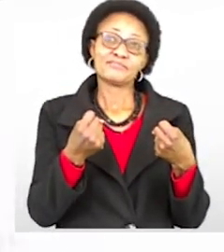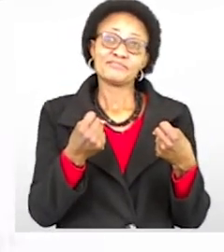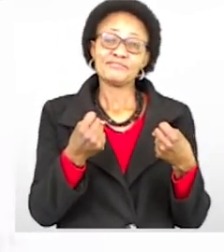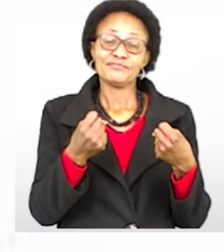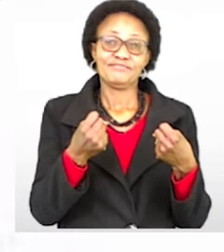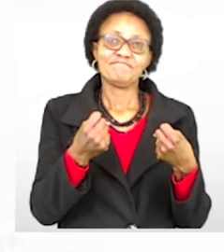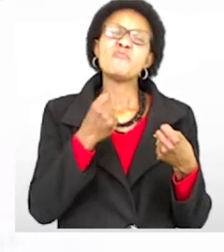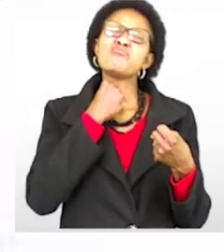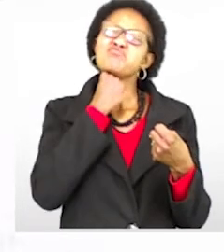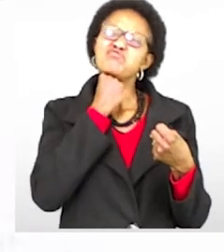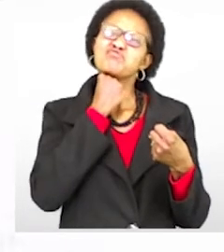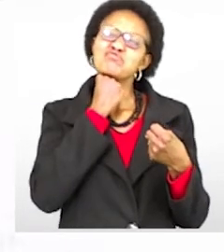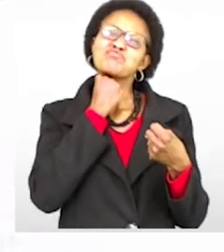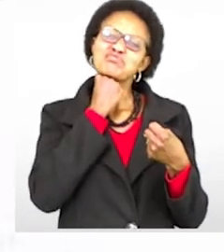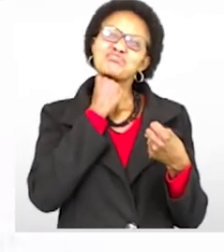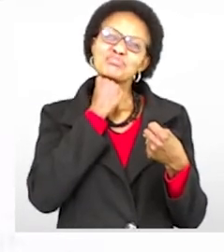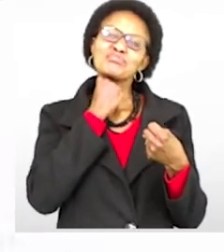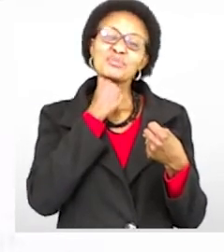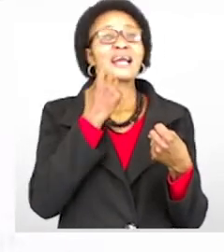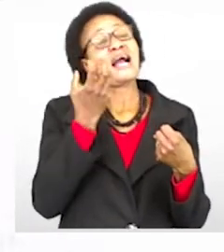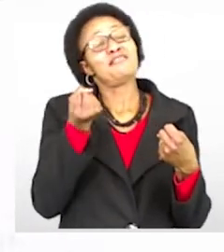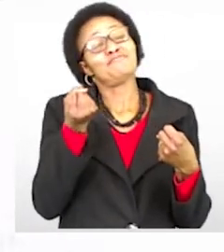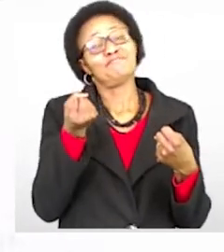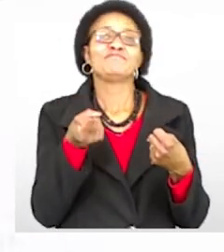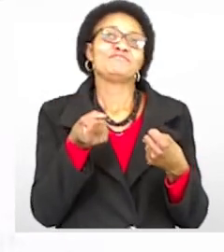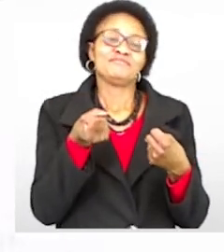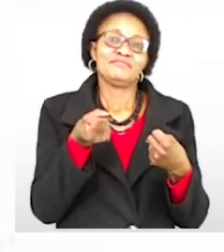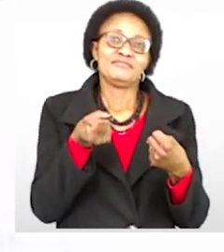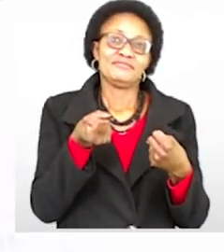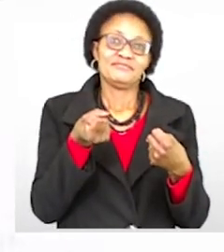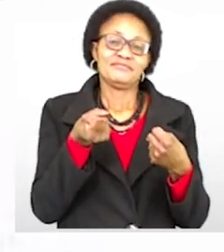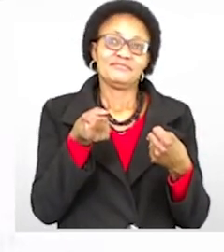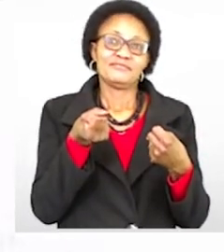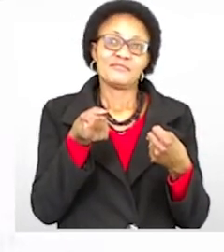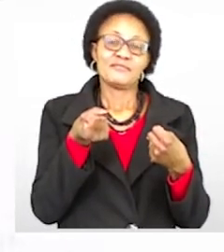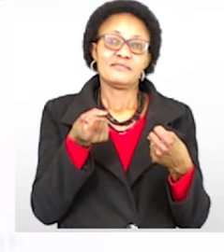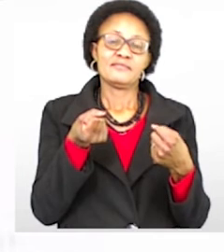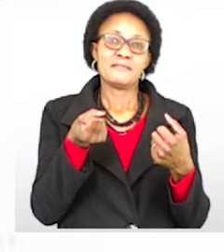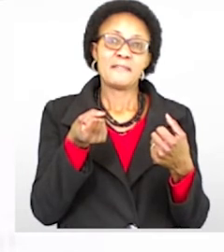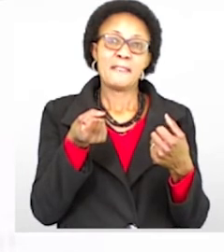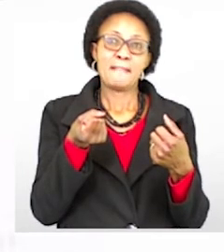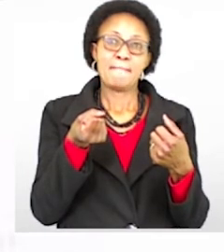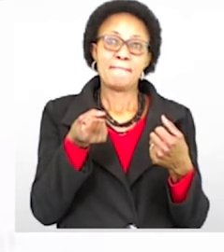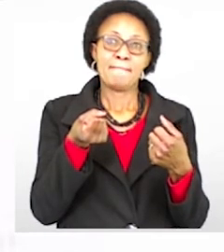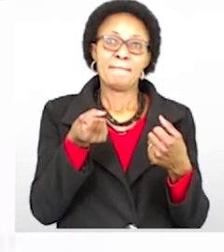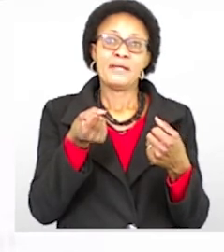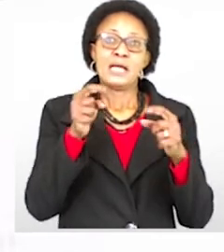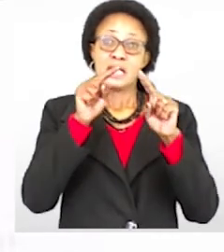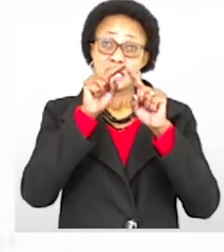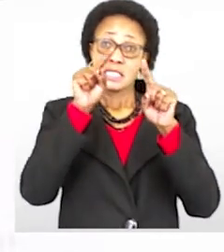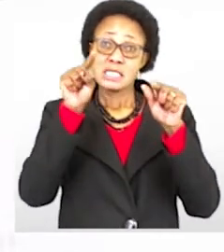Yes, my children. That is the sound that a police car makes. So I did not draw a car. I want you to be